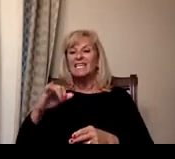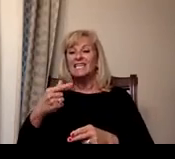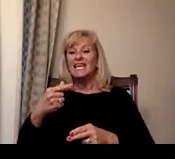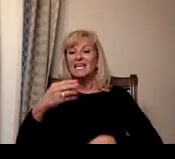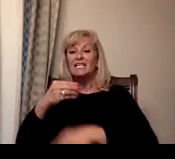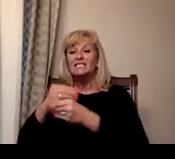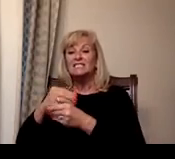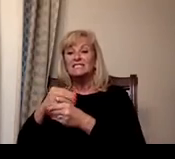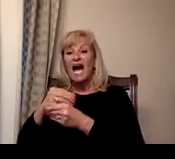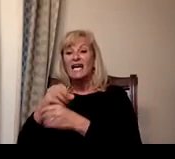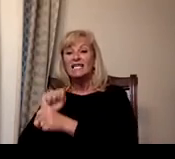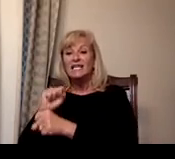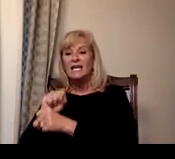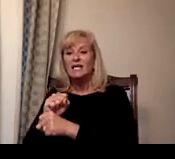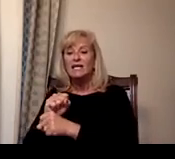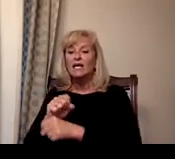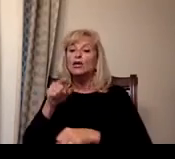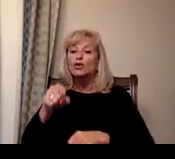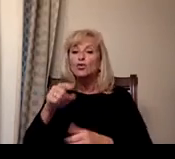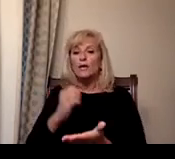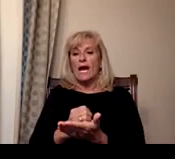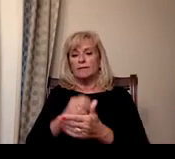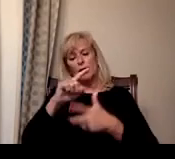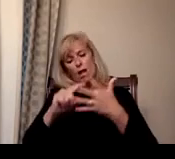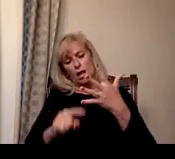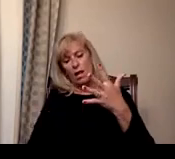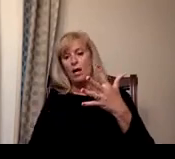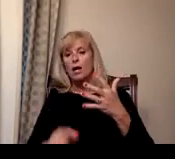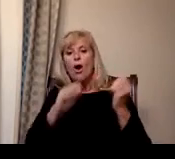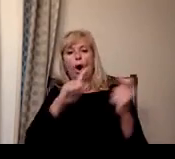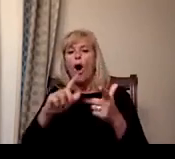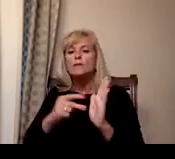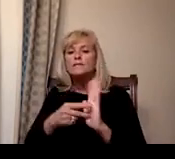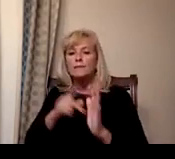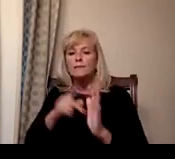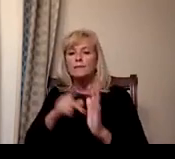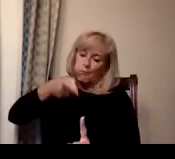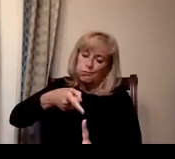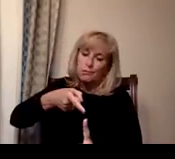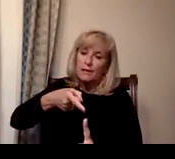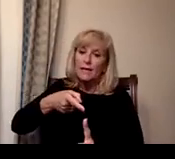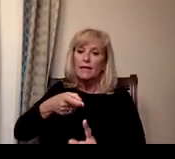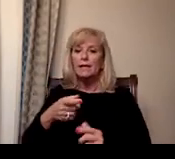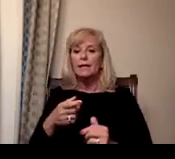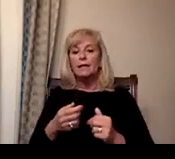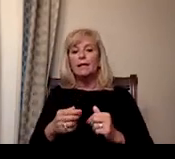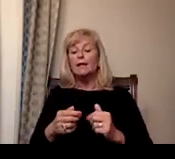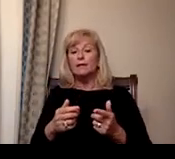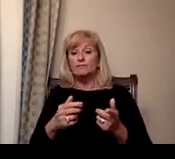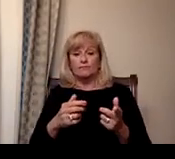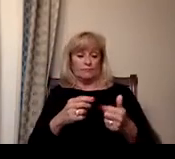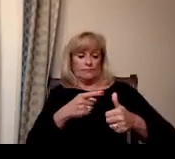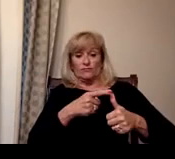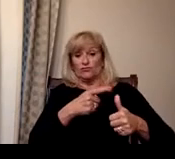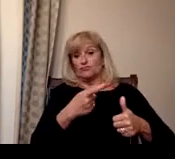economy, social marketing. But what it ultimately comes down to is now more than ever, besides people's day job, if